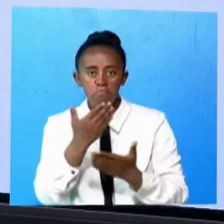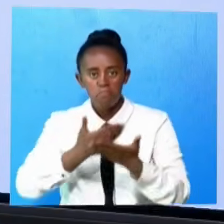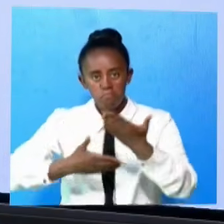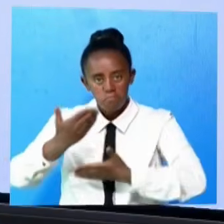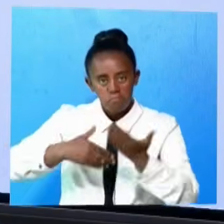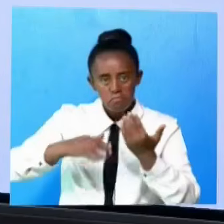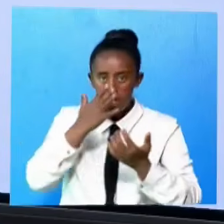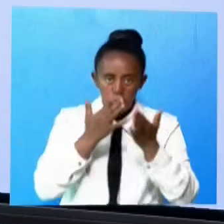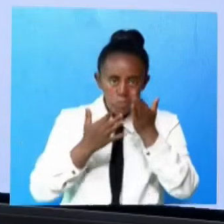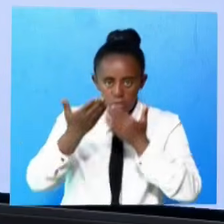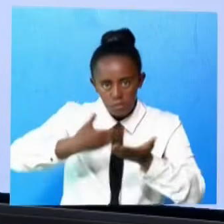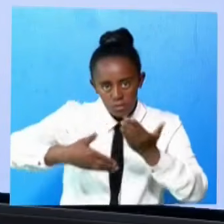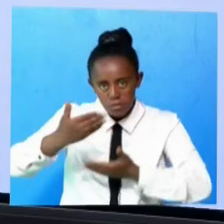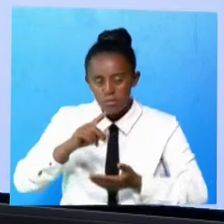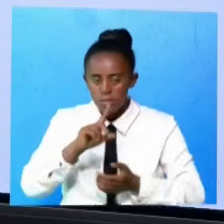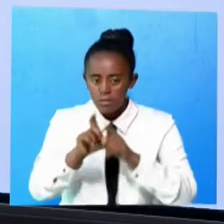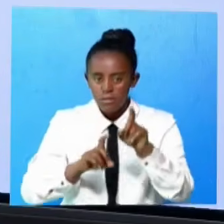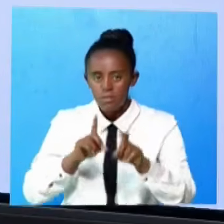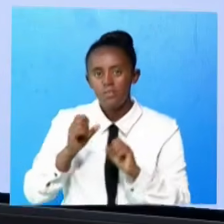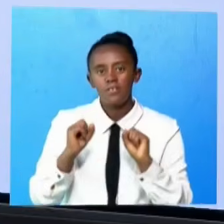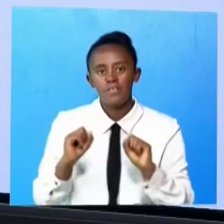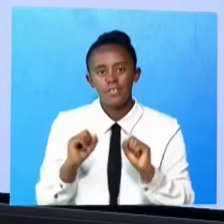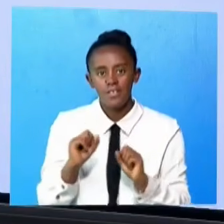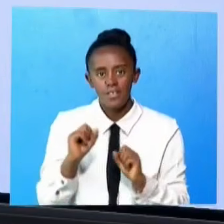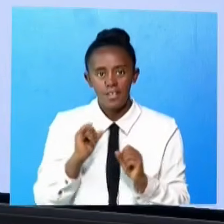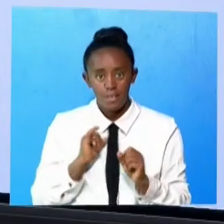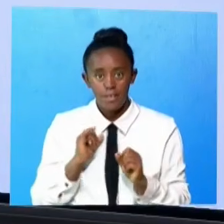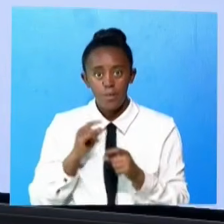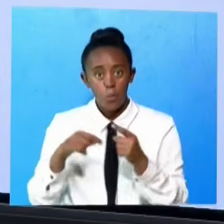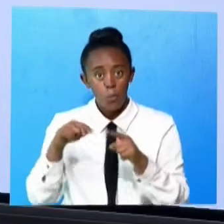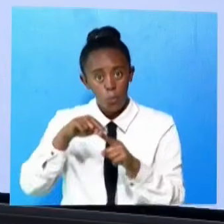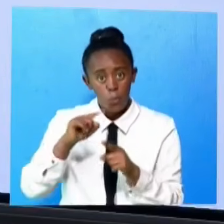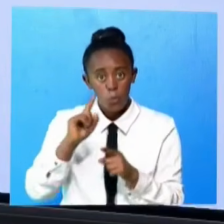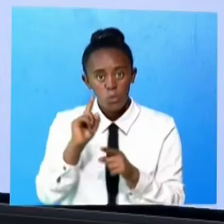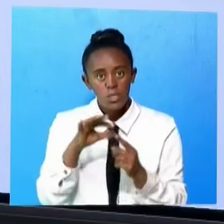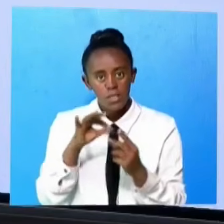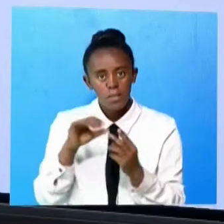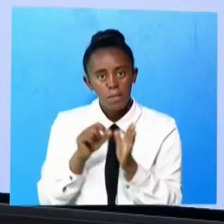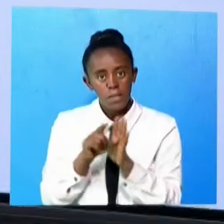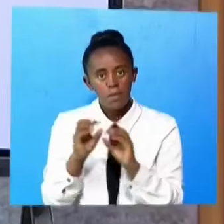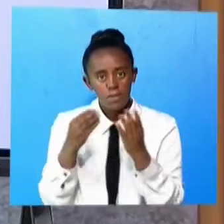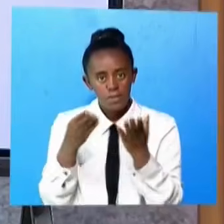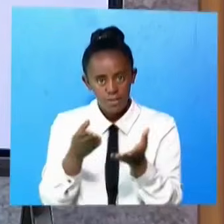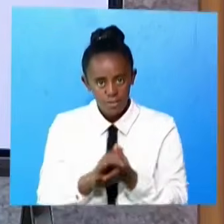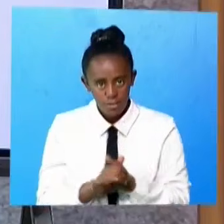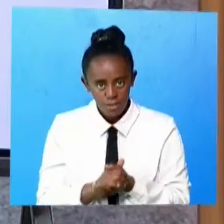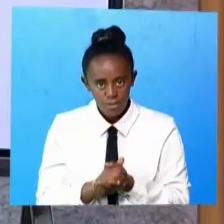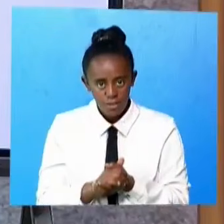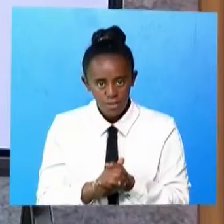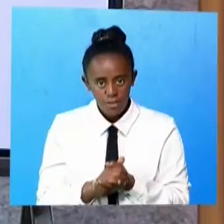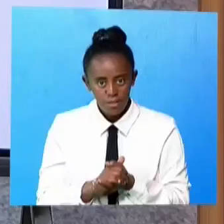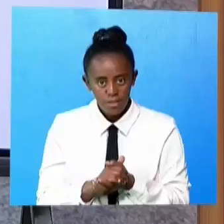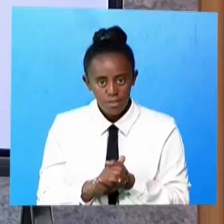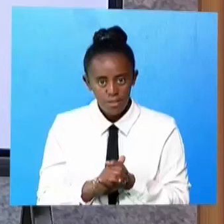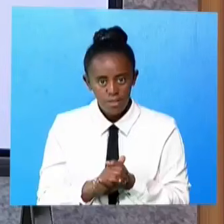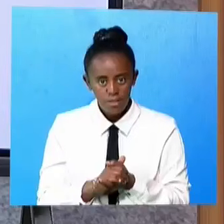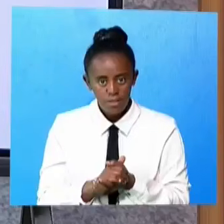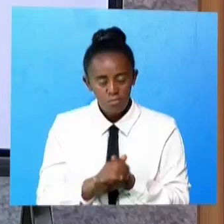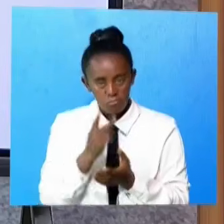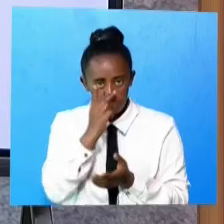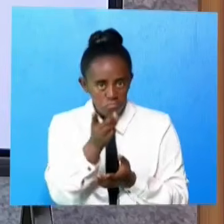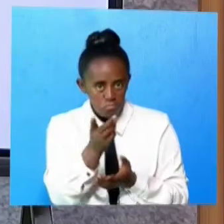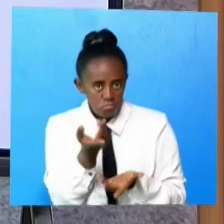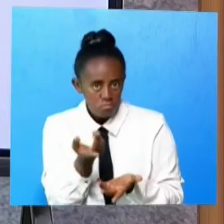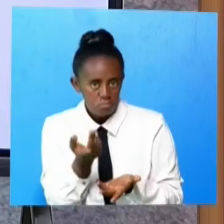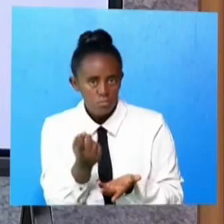your friends and ask anyone else, I'm going to give you one sample example here now. Right? Let's go and see